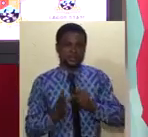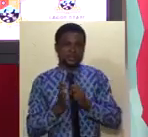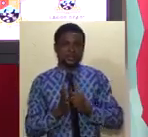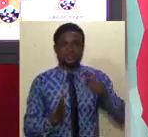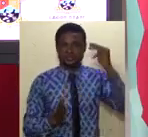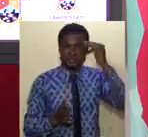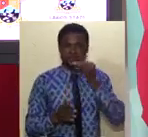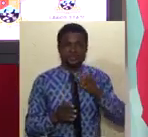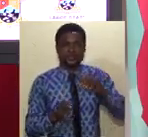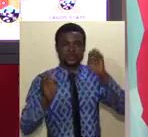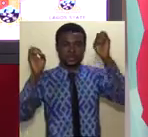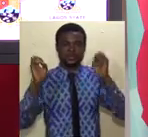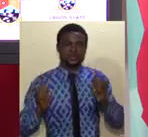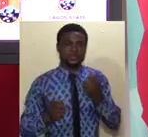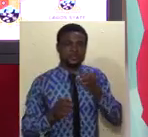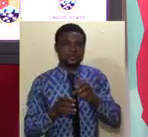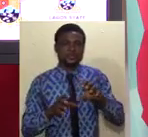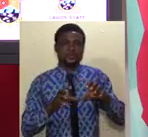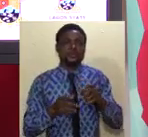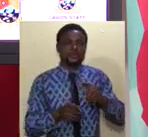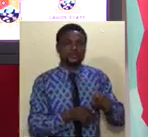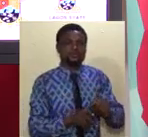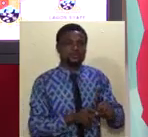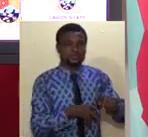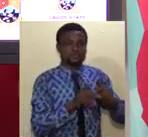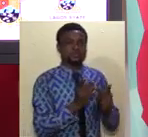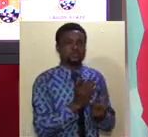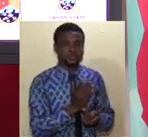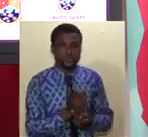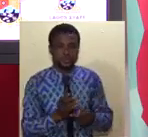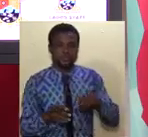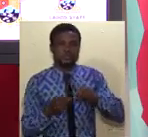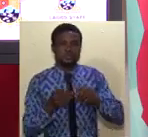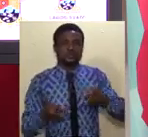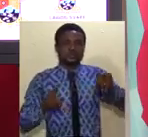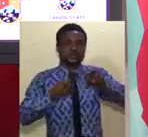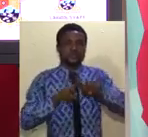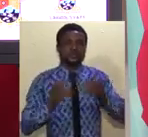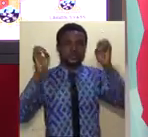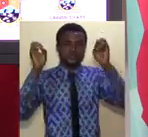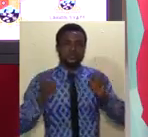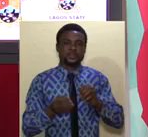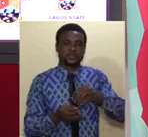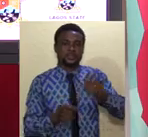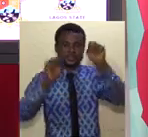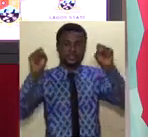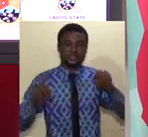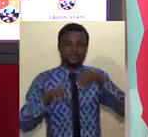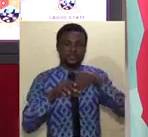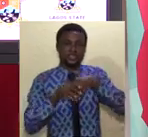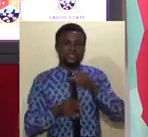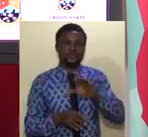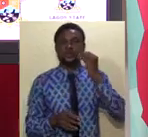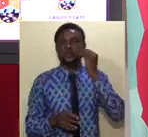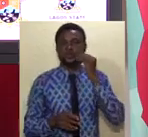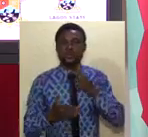co-curricular aspect of education. So you have a total and a valued education system even in your homes. Yes.